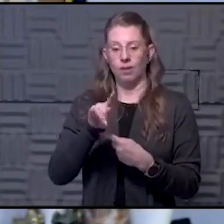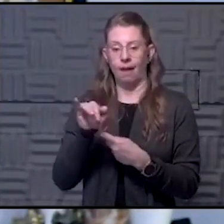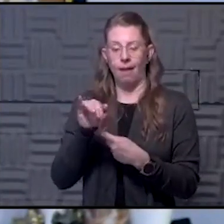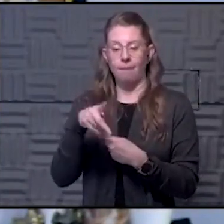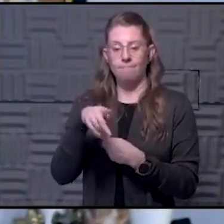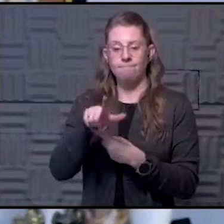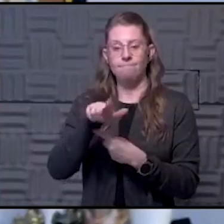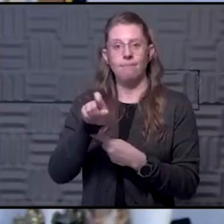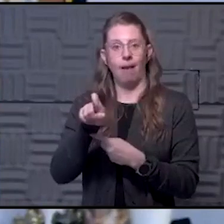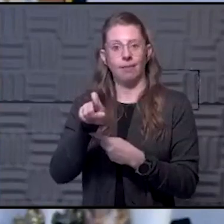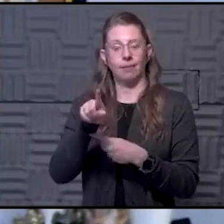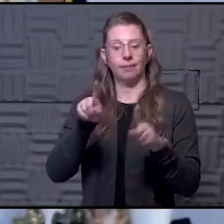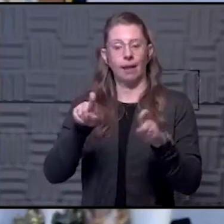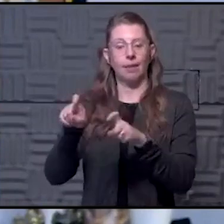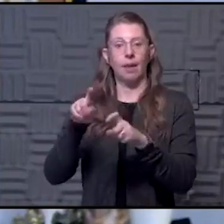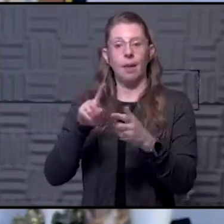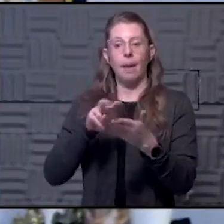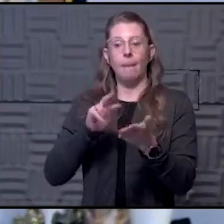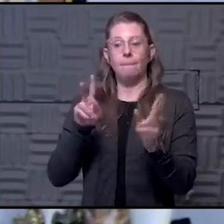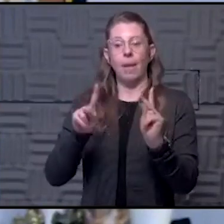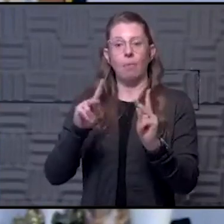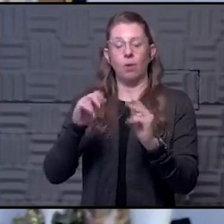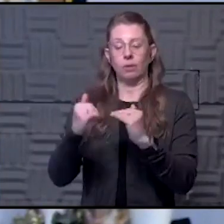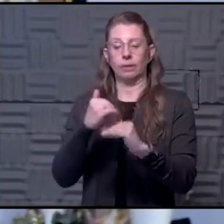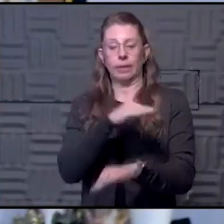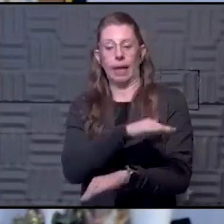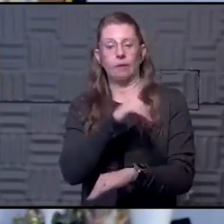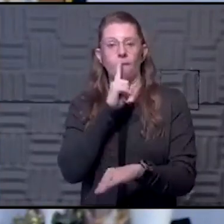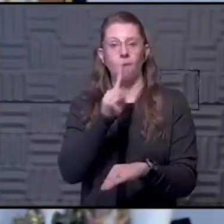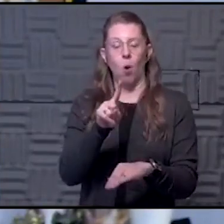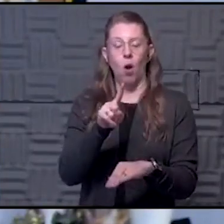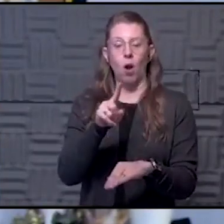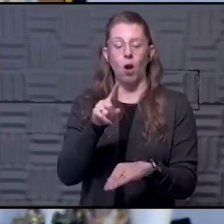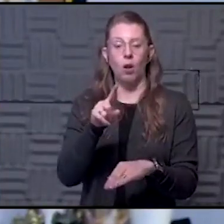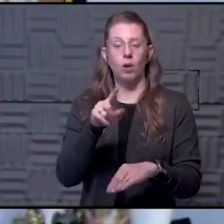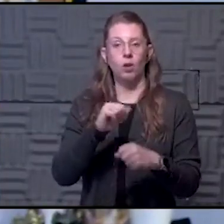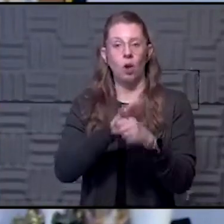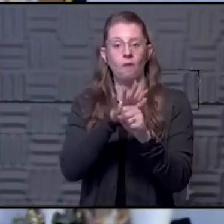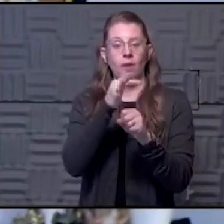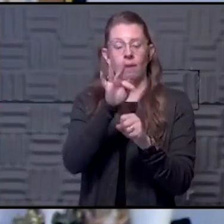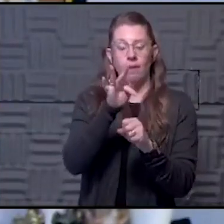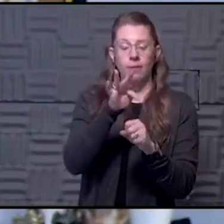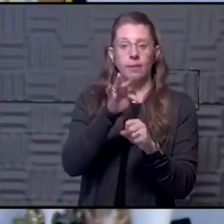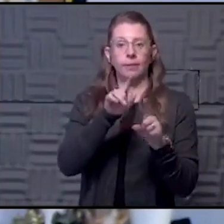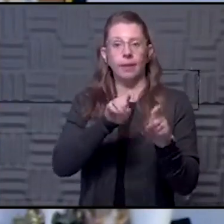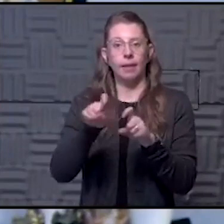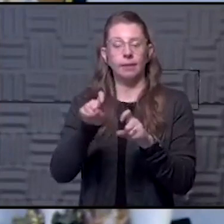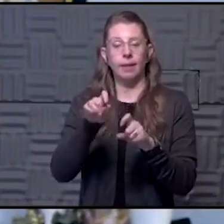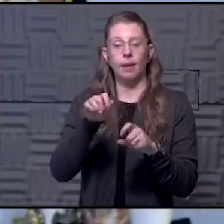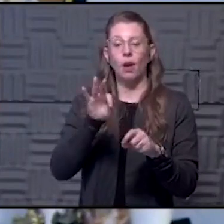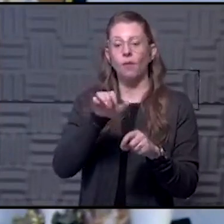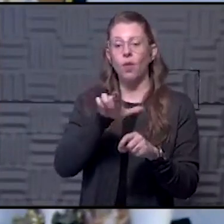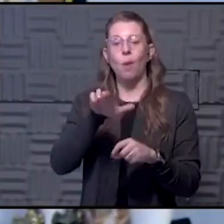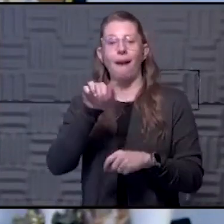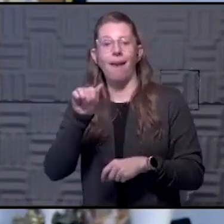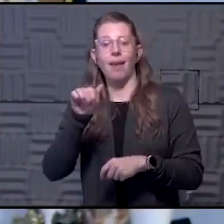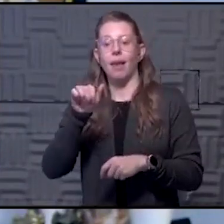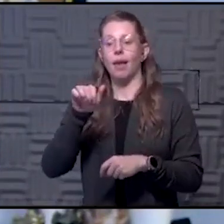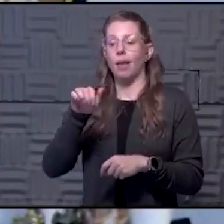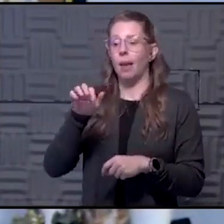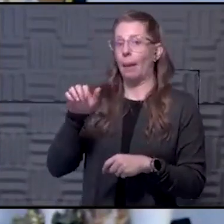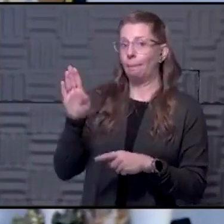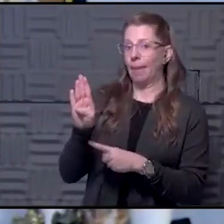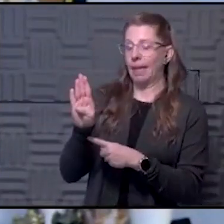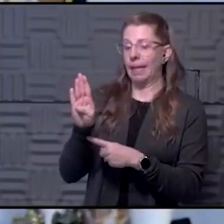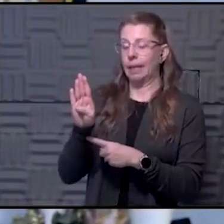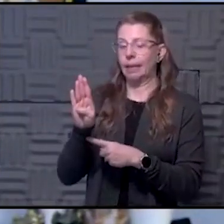is when people send in for COVID-19 testing, we additionally get influenza A and influenza B on the same sample, even if it's not